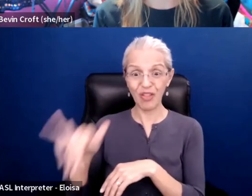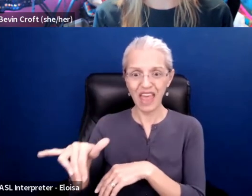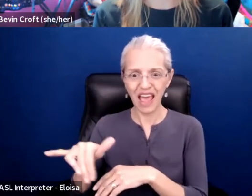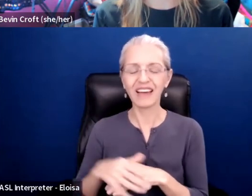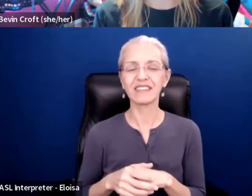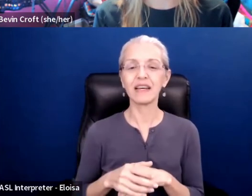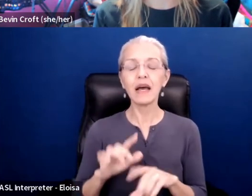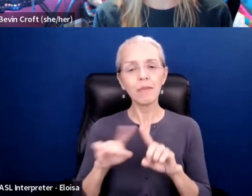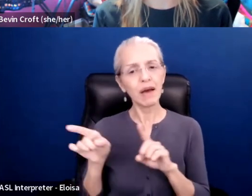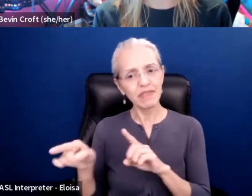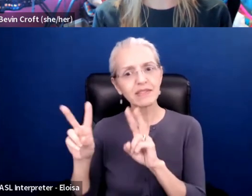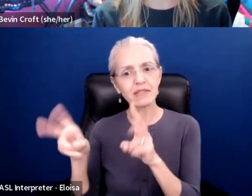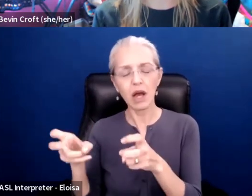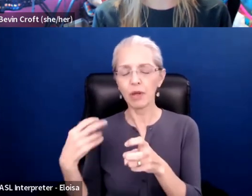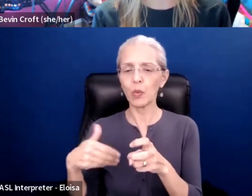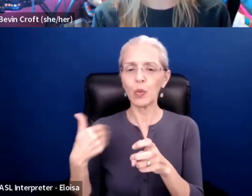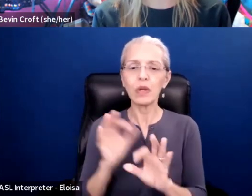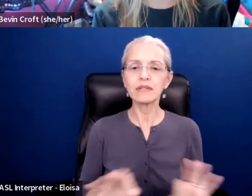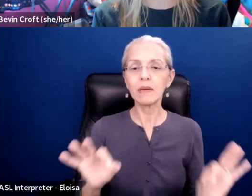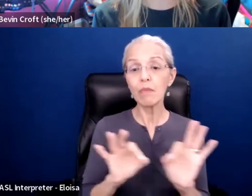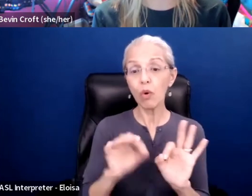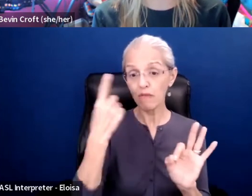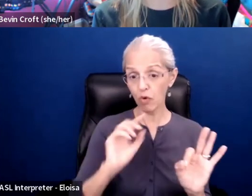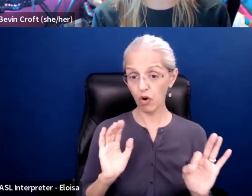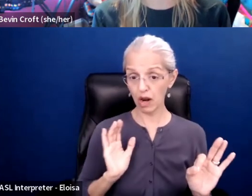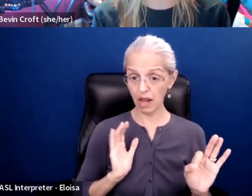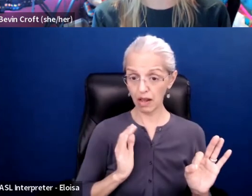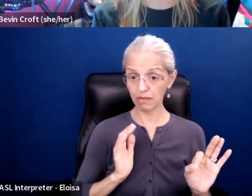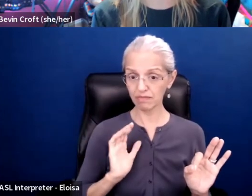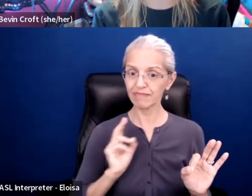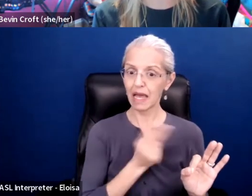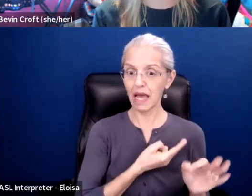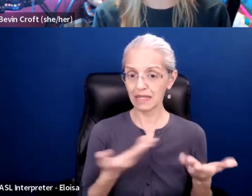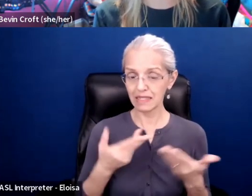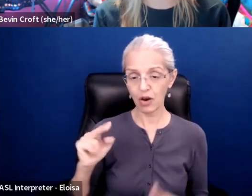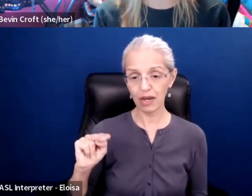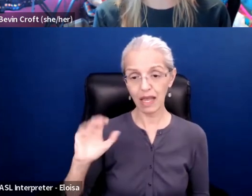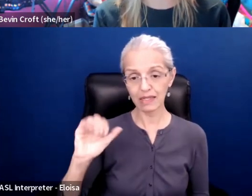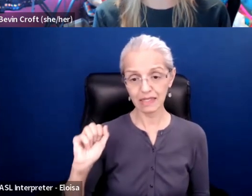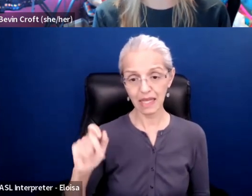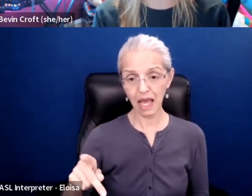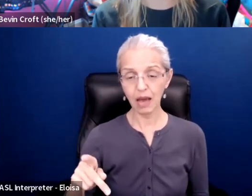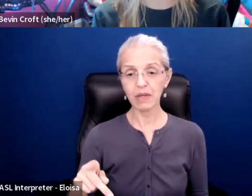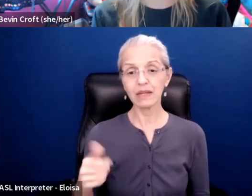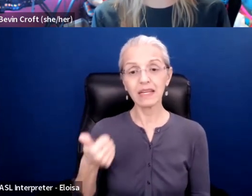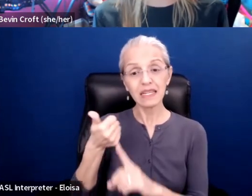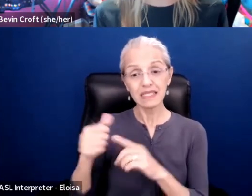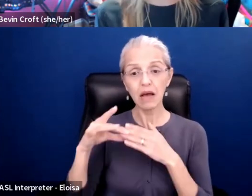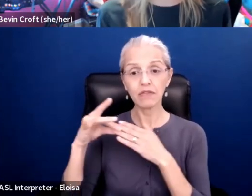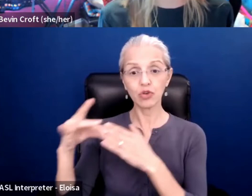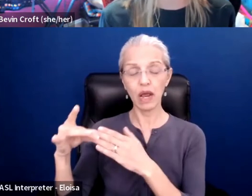is a topic that is incredibly important to us at NCAPS and really is, you know, self-direction in many ways is the